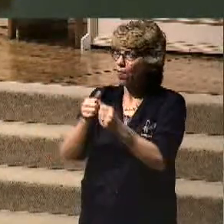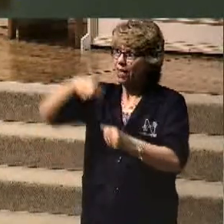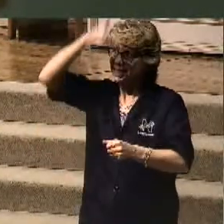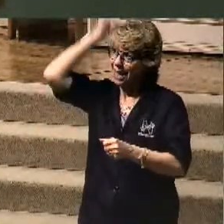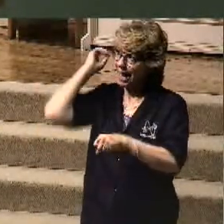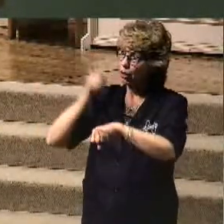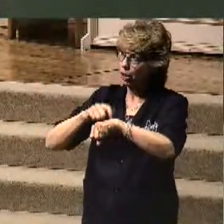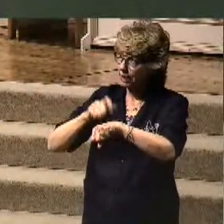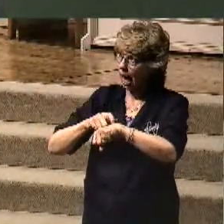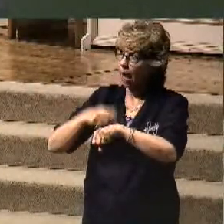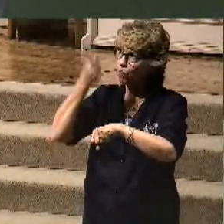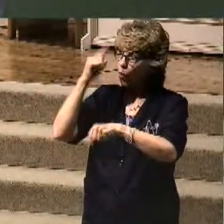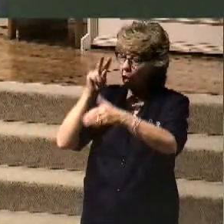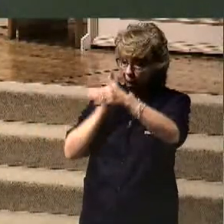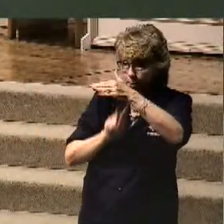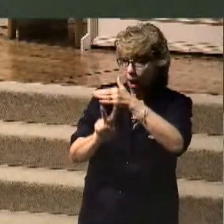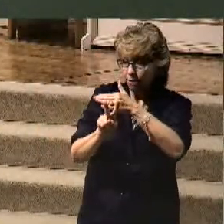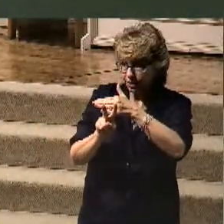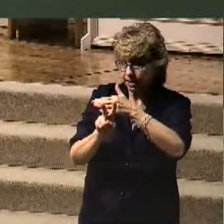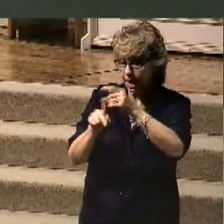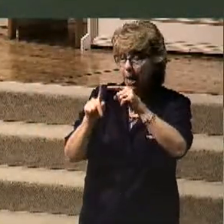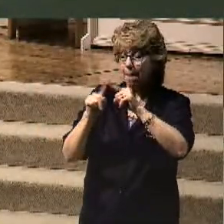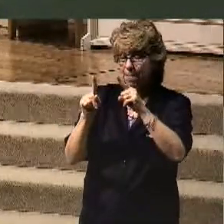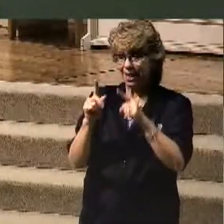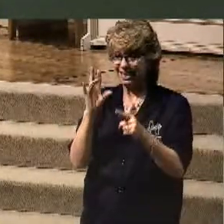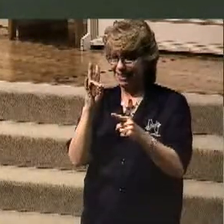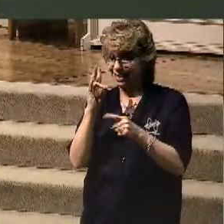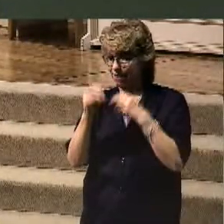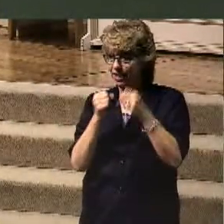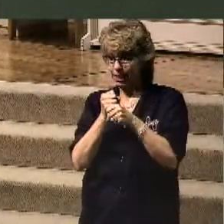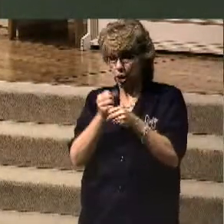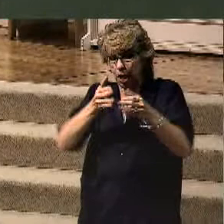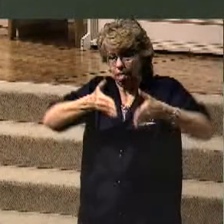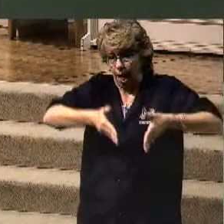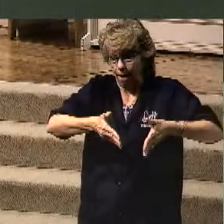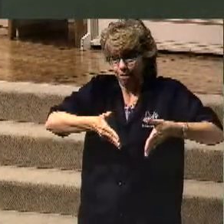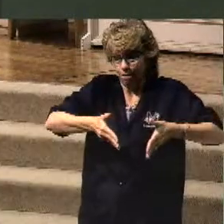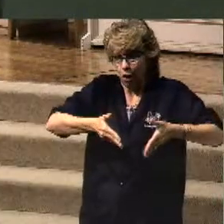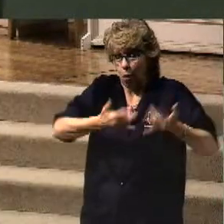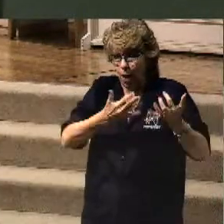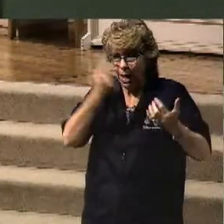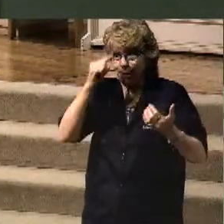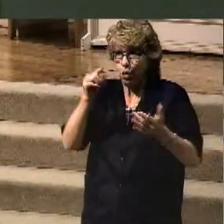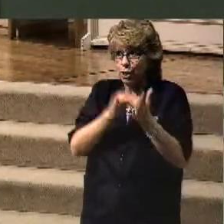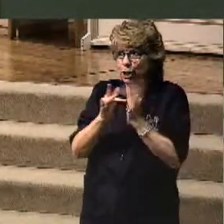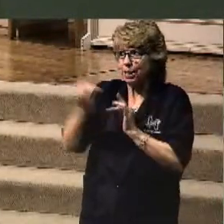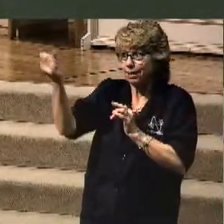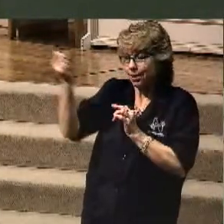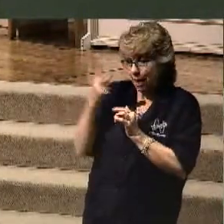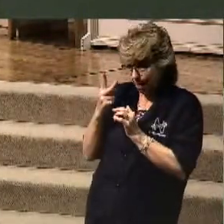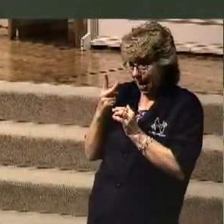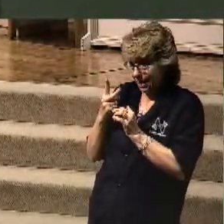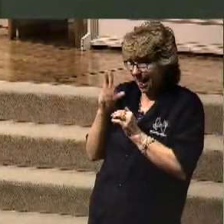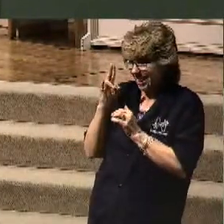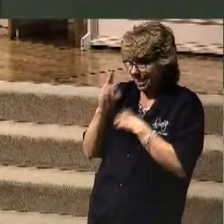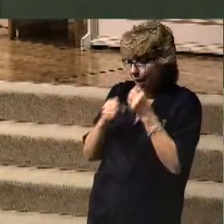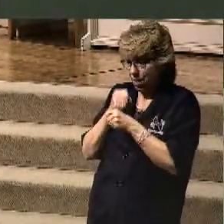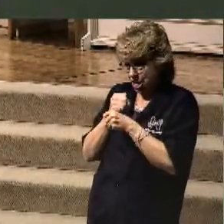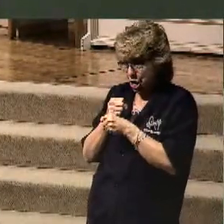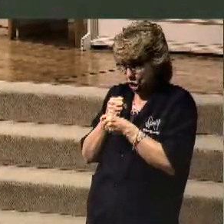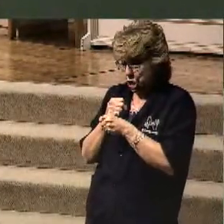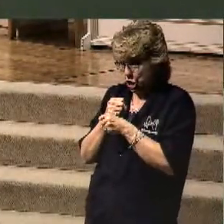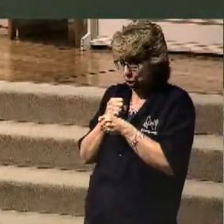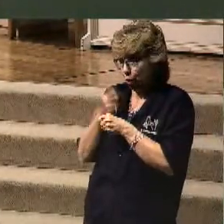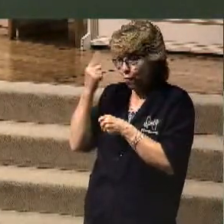unbelievers that in the Roman calendar picture that. So the 7 years that we're talking about,